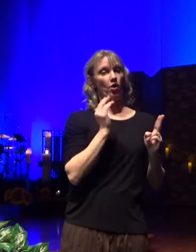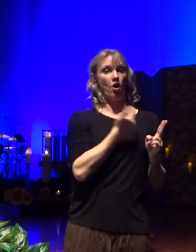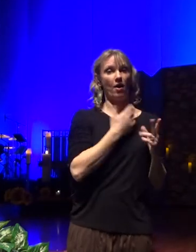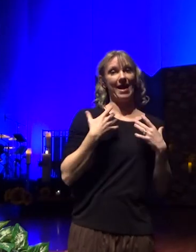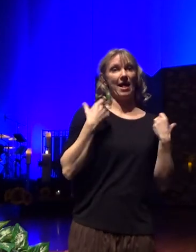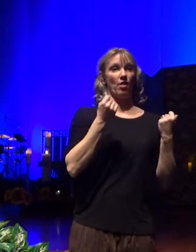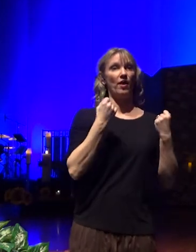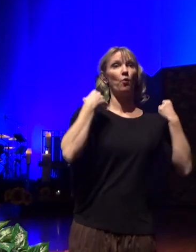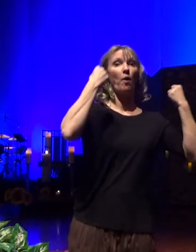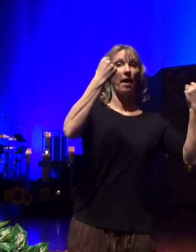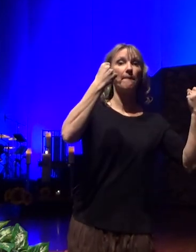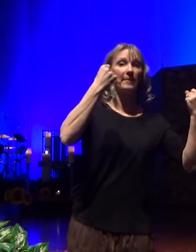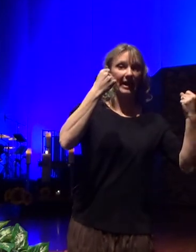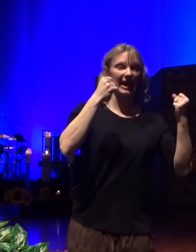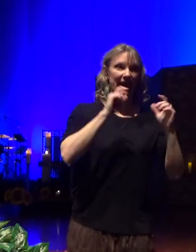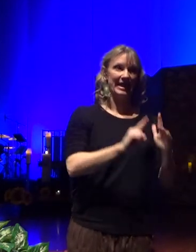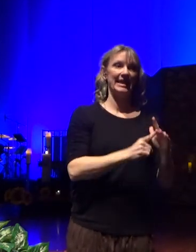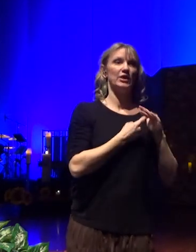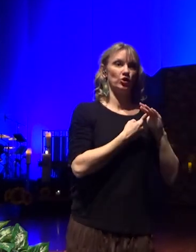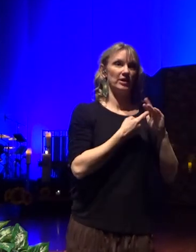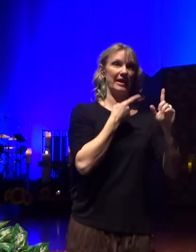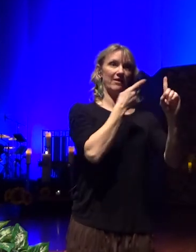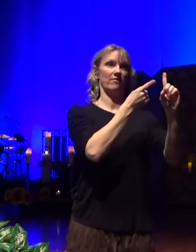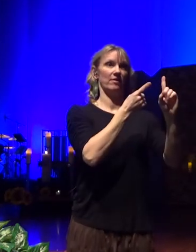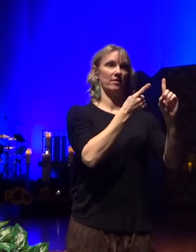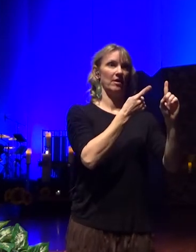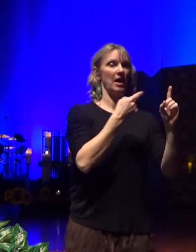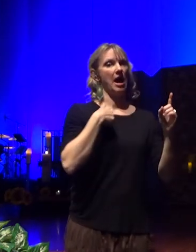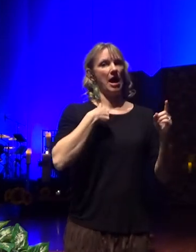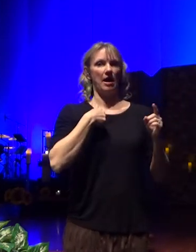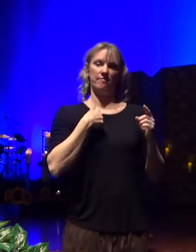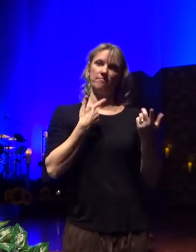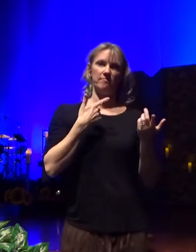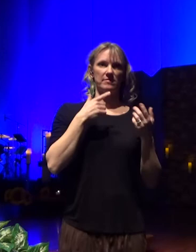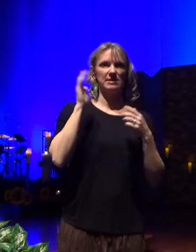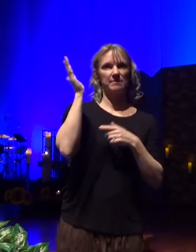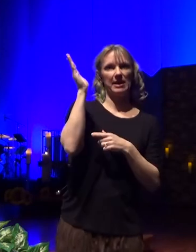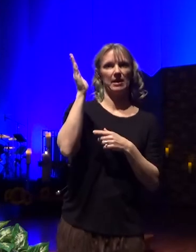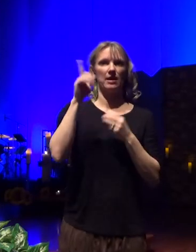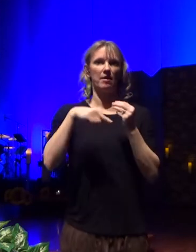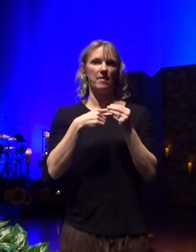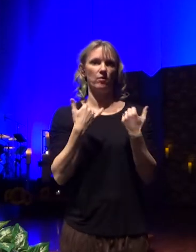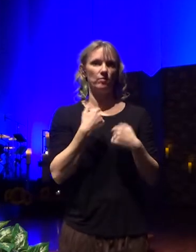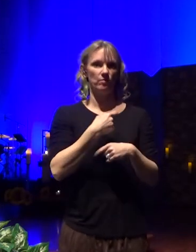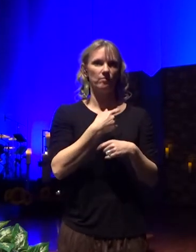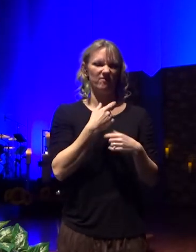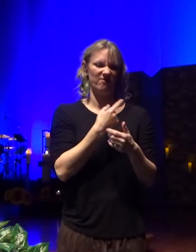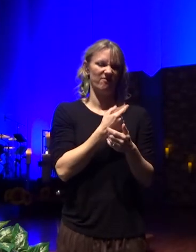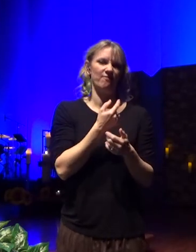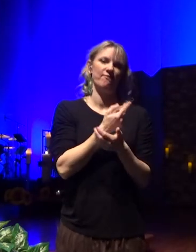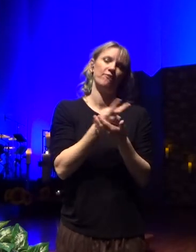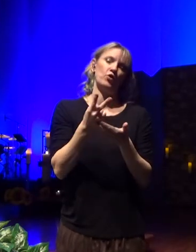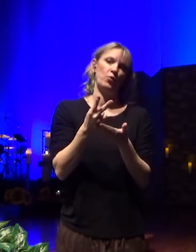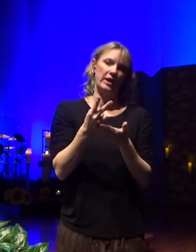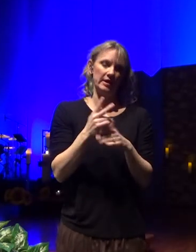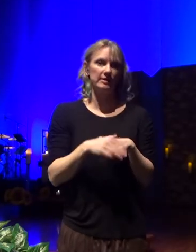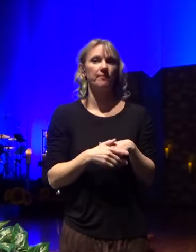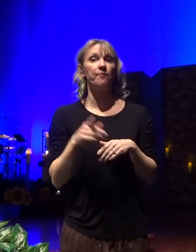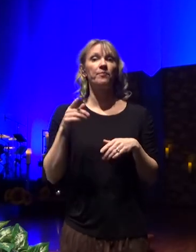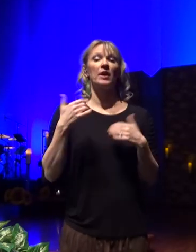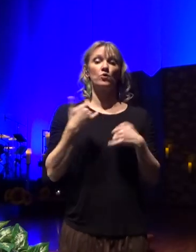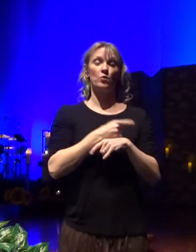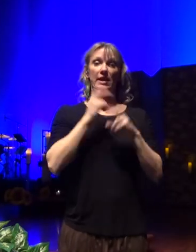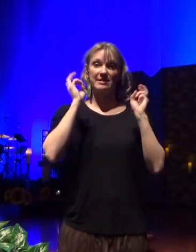honor of our health and well-being initiative, I have the honor of speaking about for a couple weeks. And today's message is, you deserve to